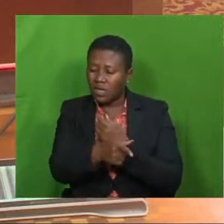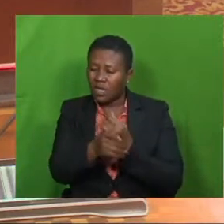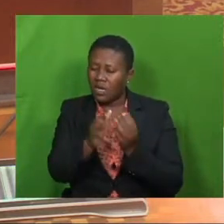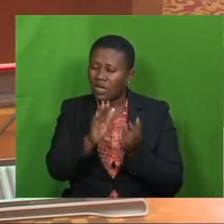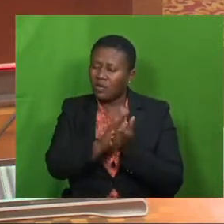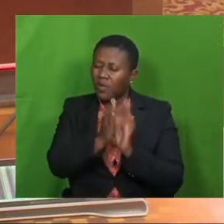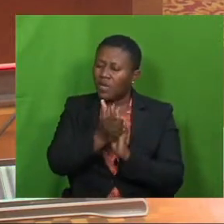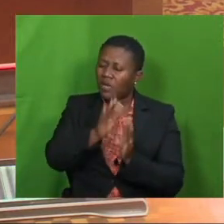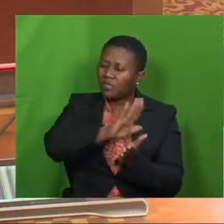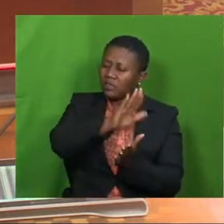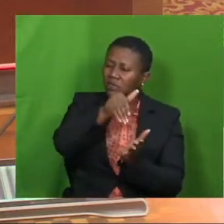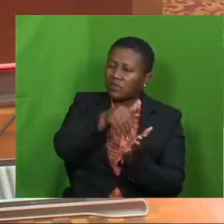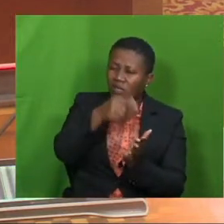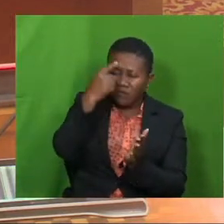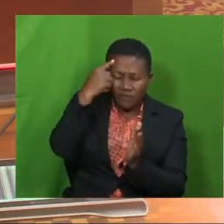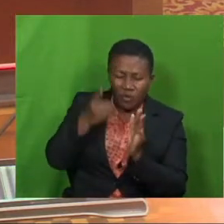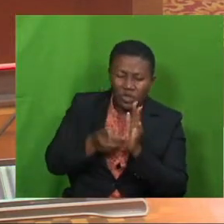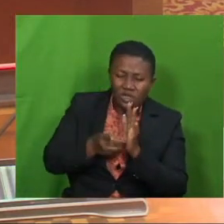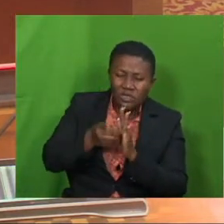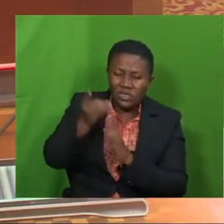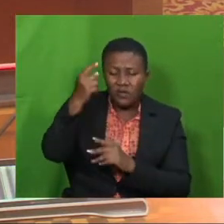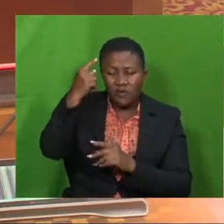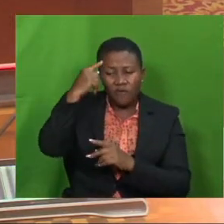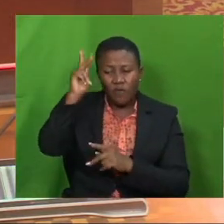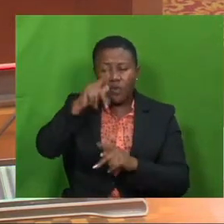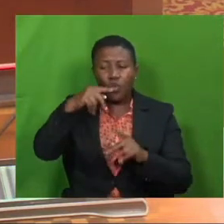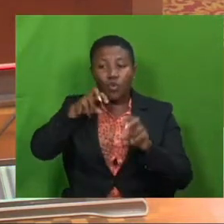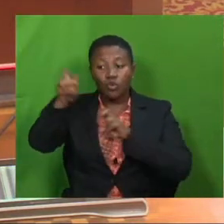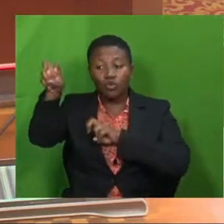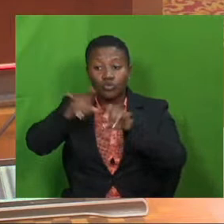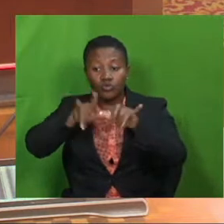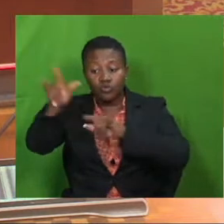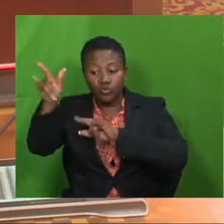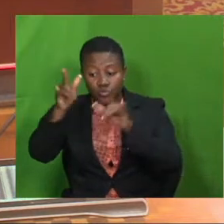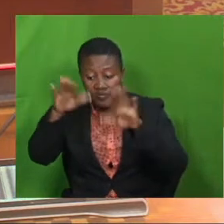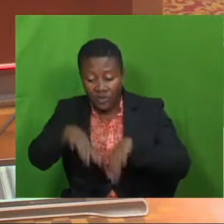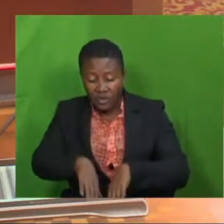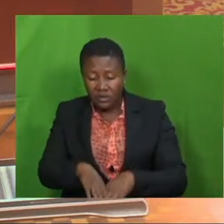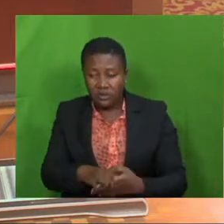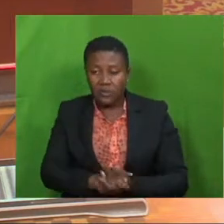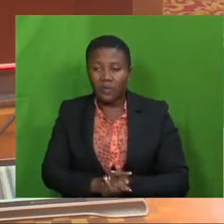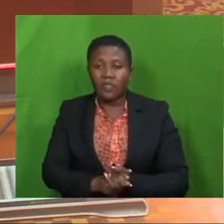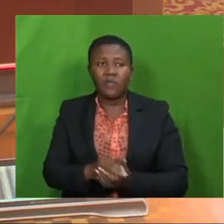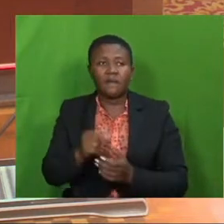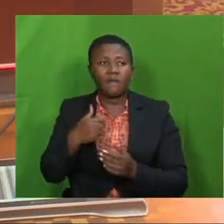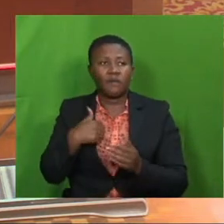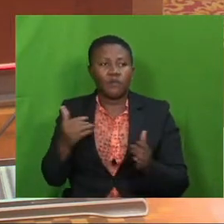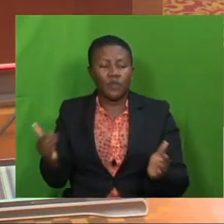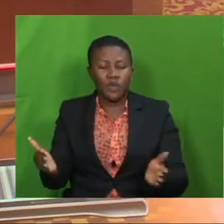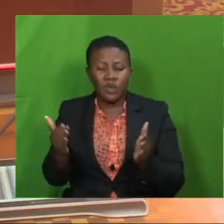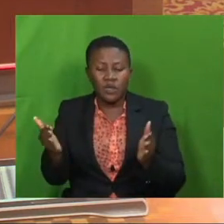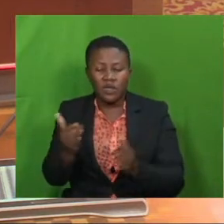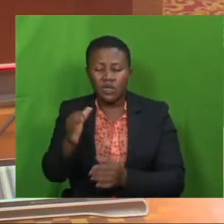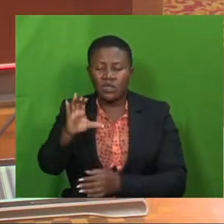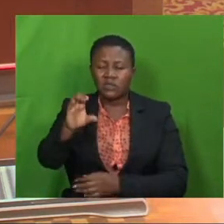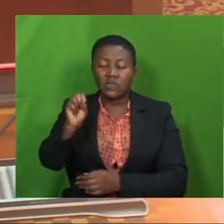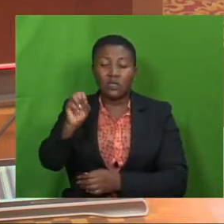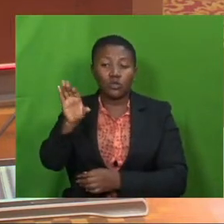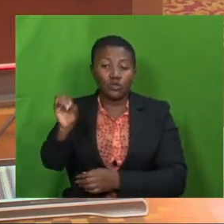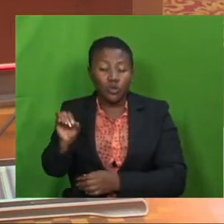for development and direct foreign investment. I therefore encourage civil society